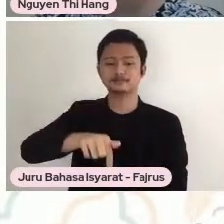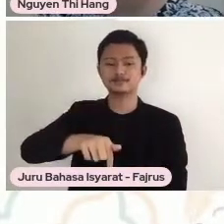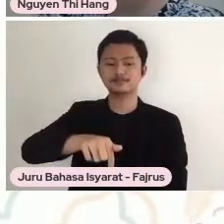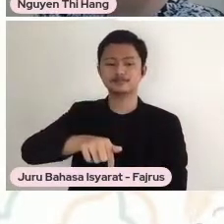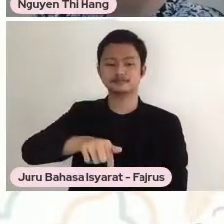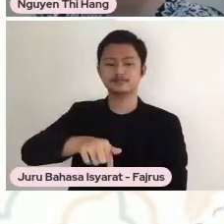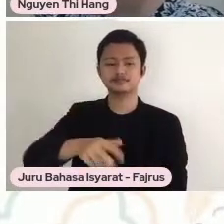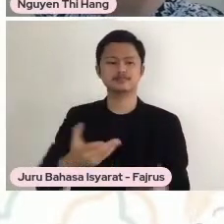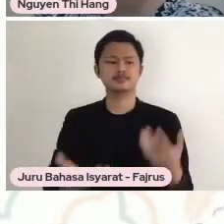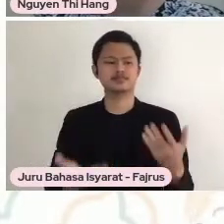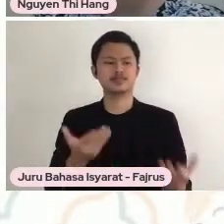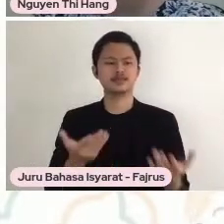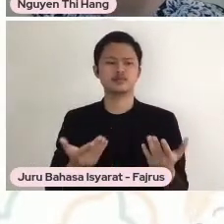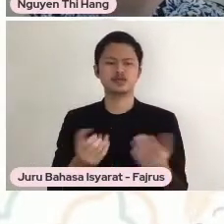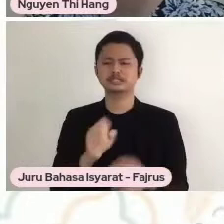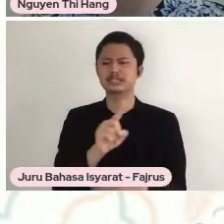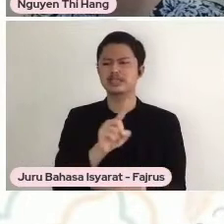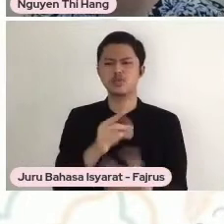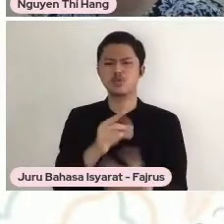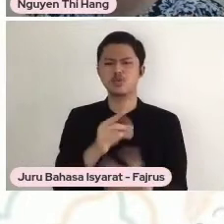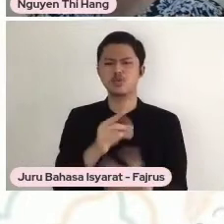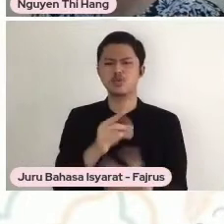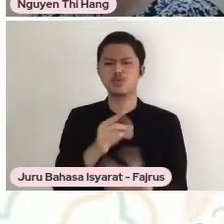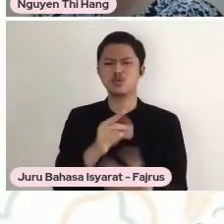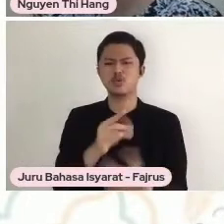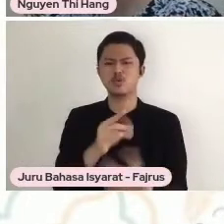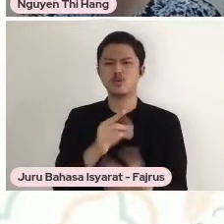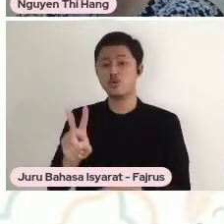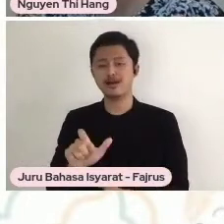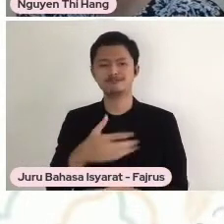maybe one or two person can share